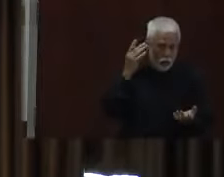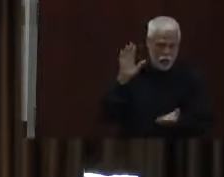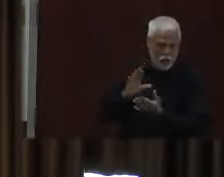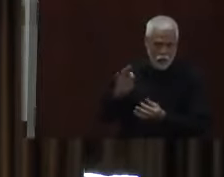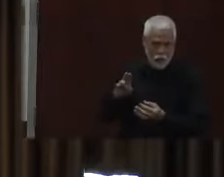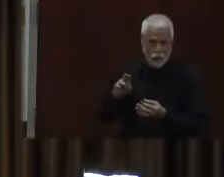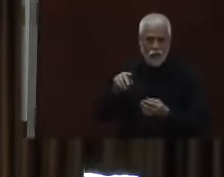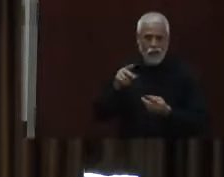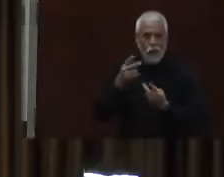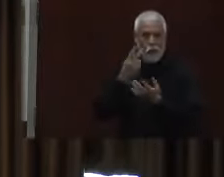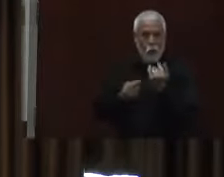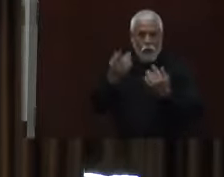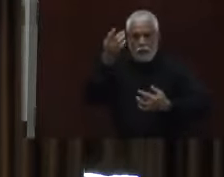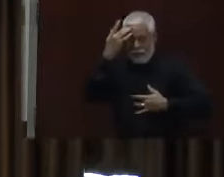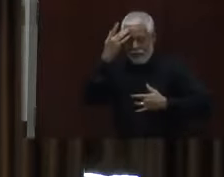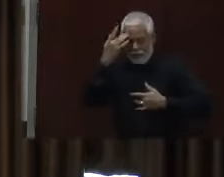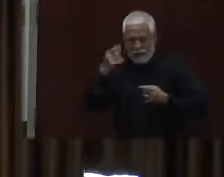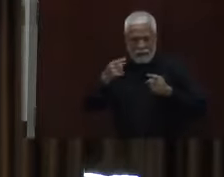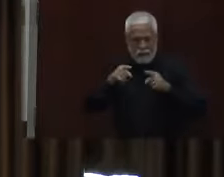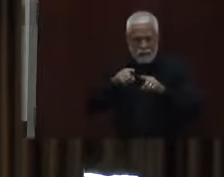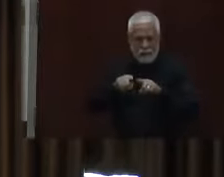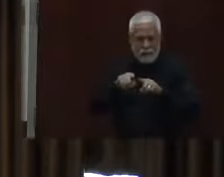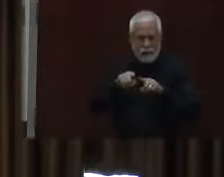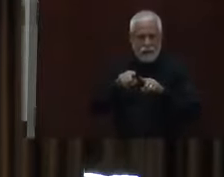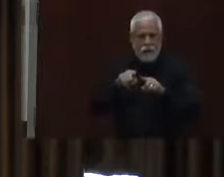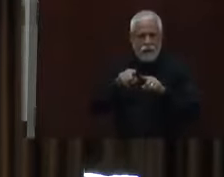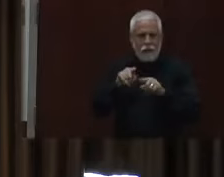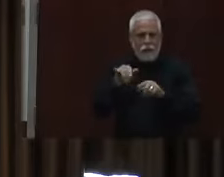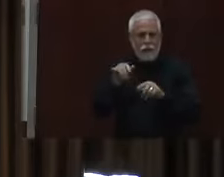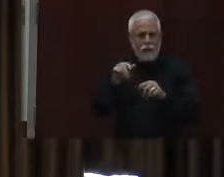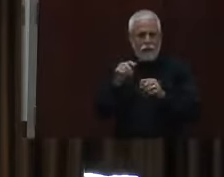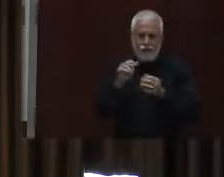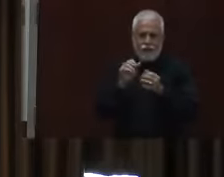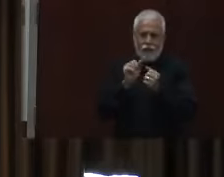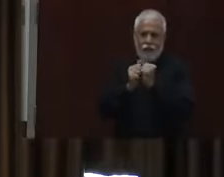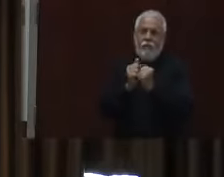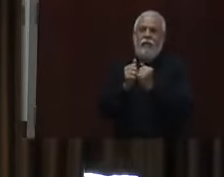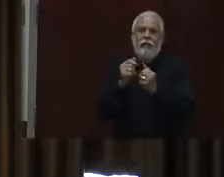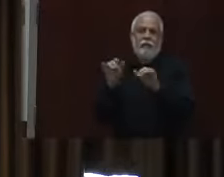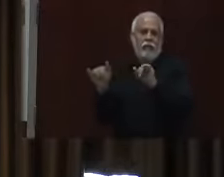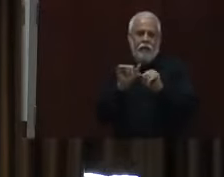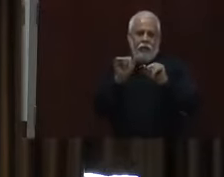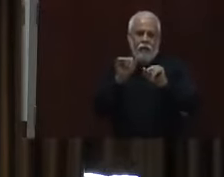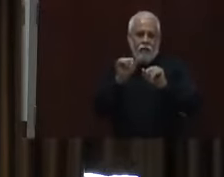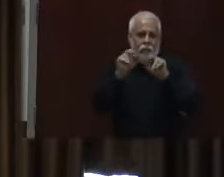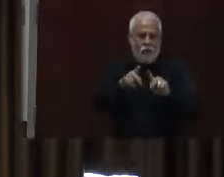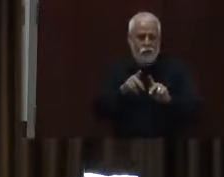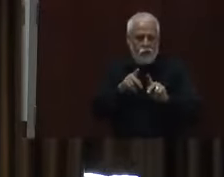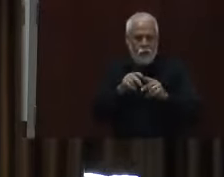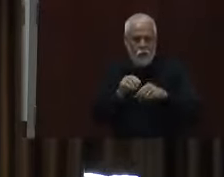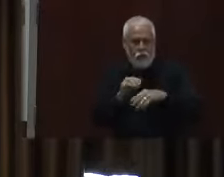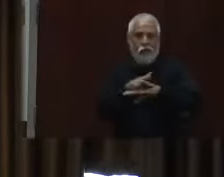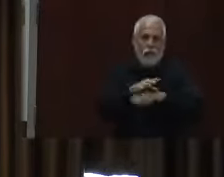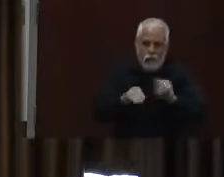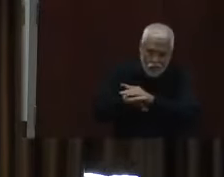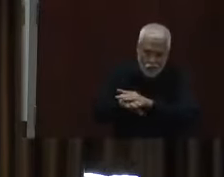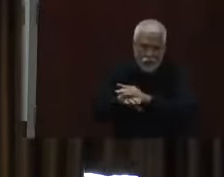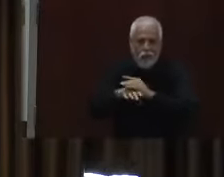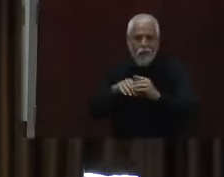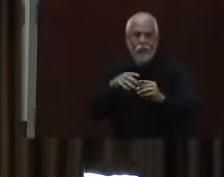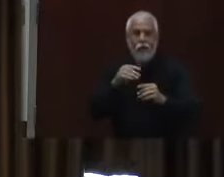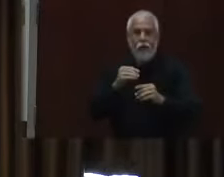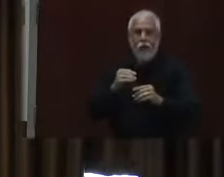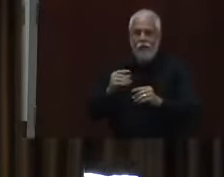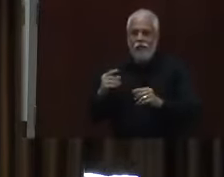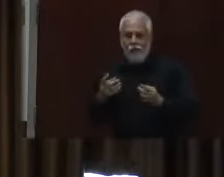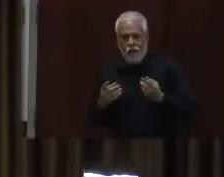two respiratory viruses are competing for the same host, as it were, the same person to infect, and that